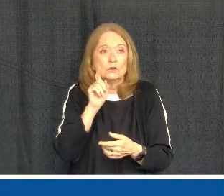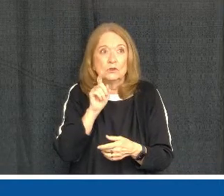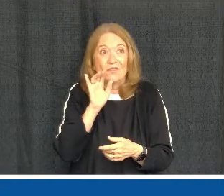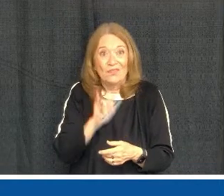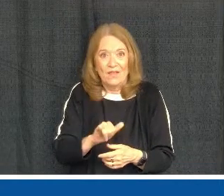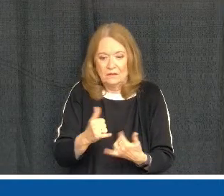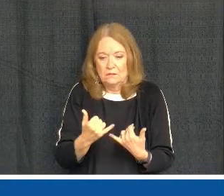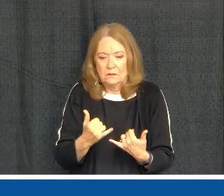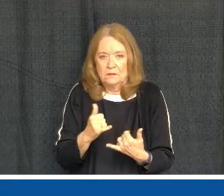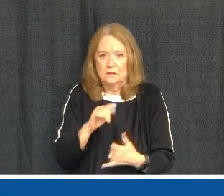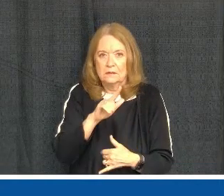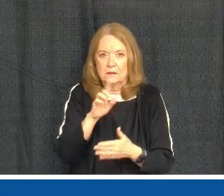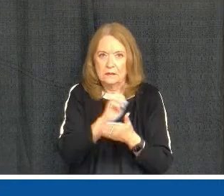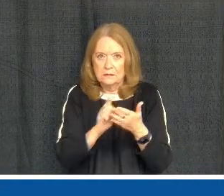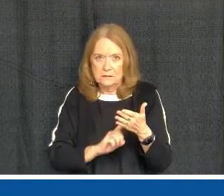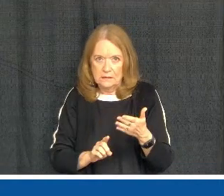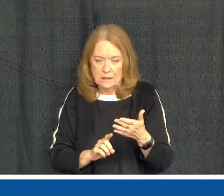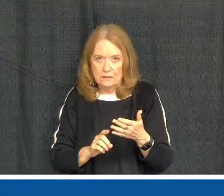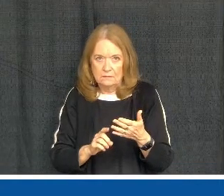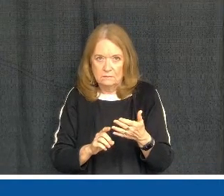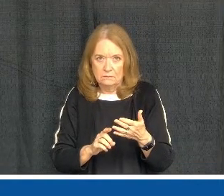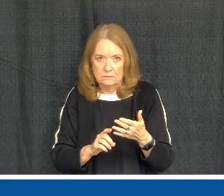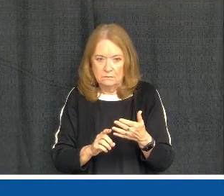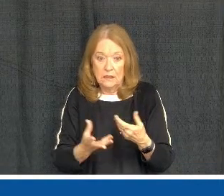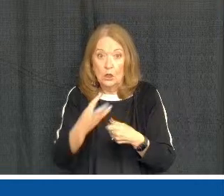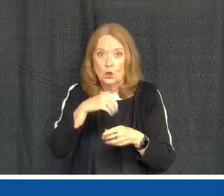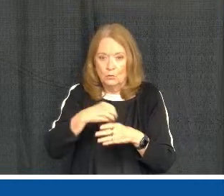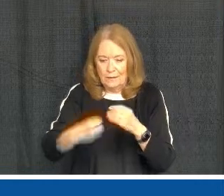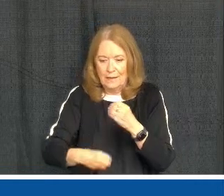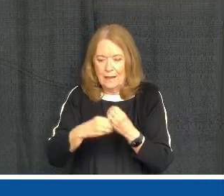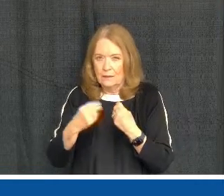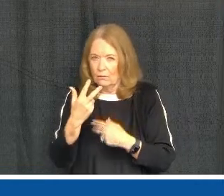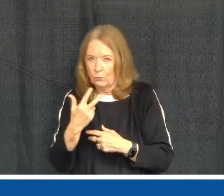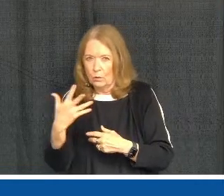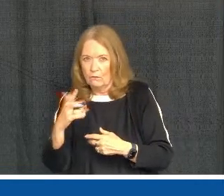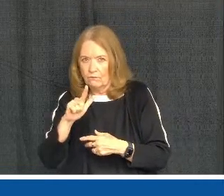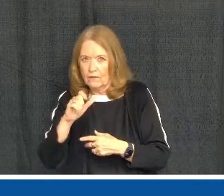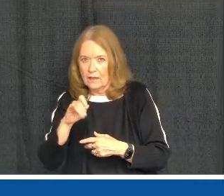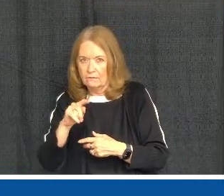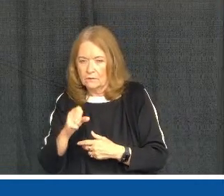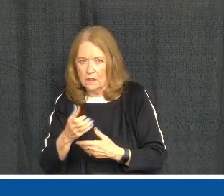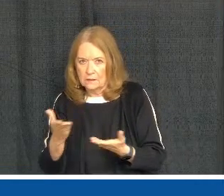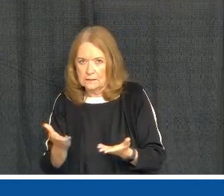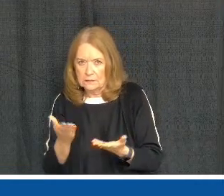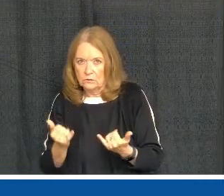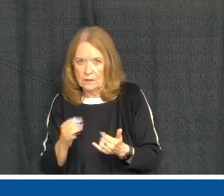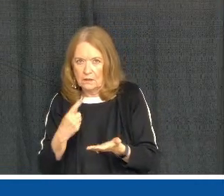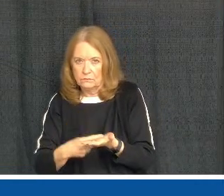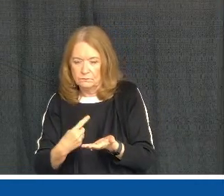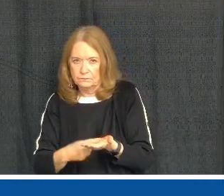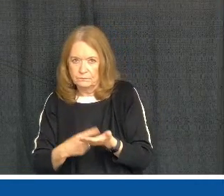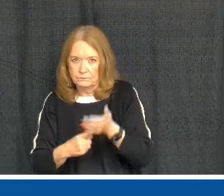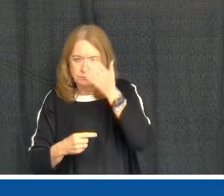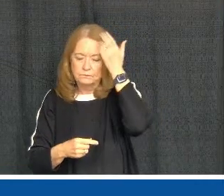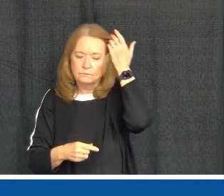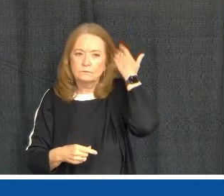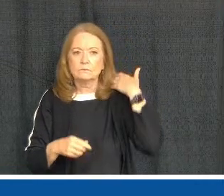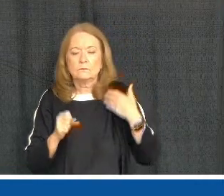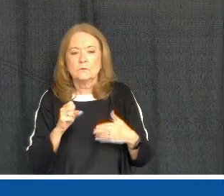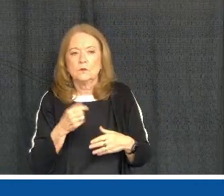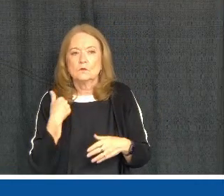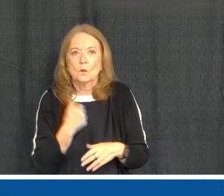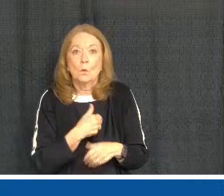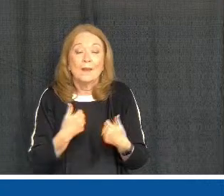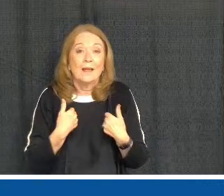existing layout with them adding those 3 to 5 lots here and the townhome parcel in question here. Okay. So we have